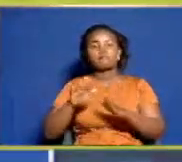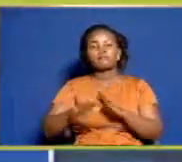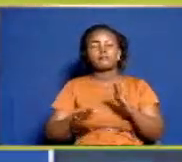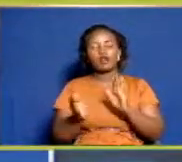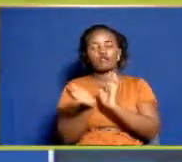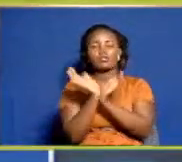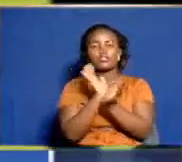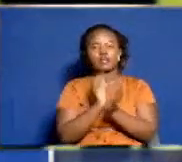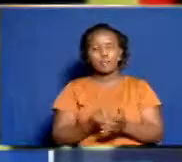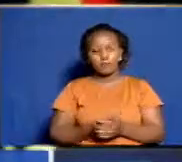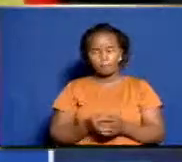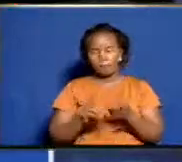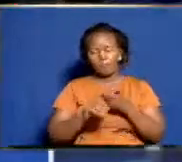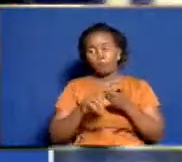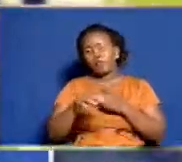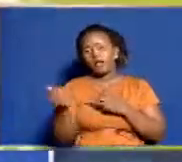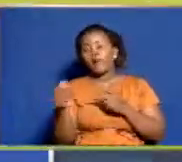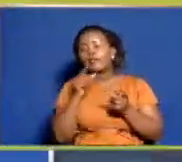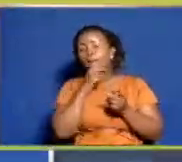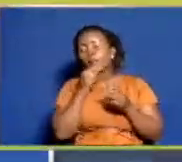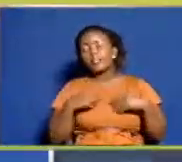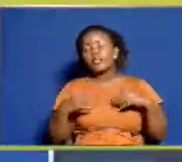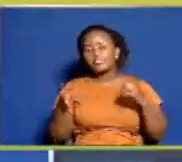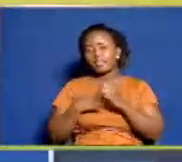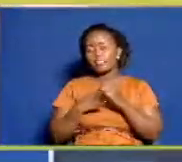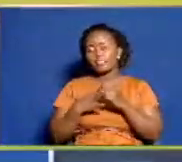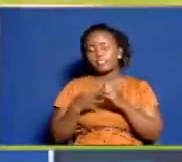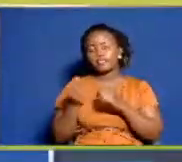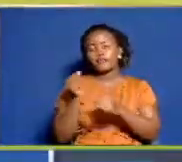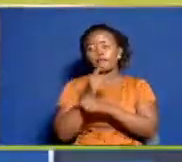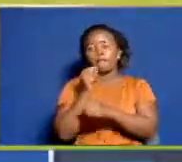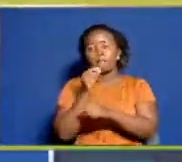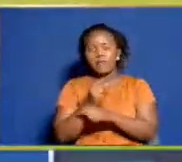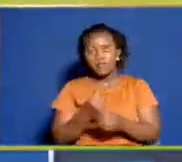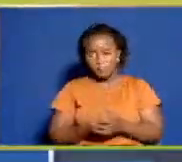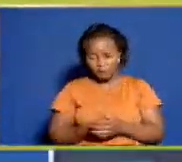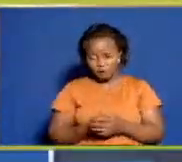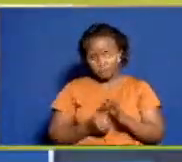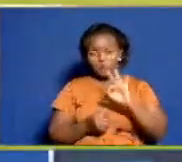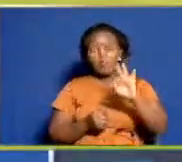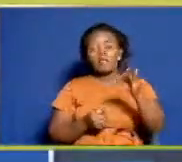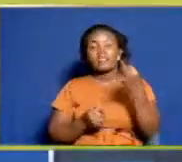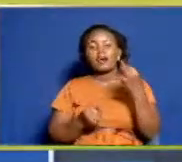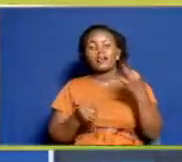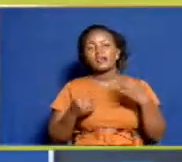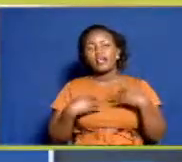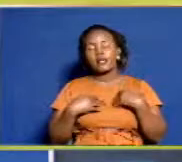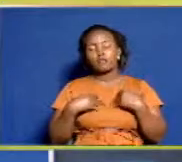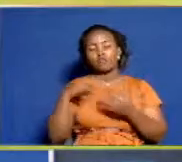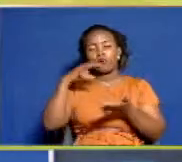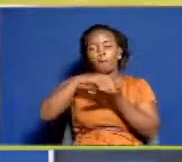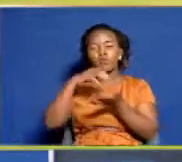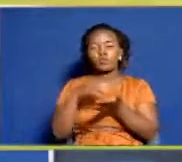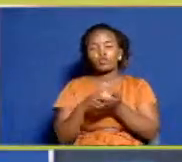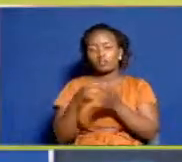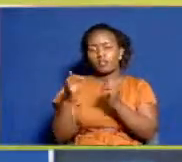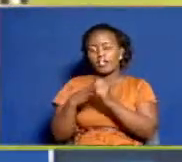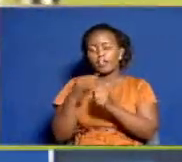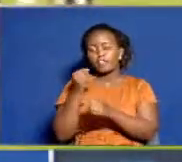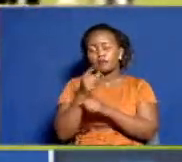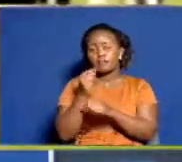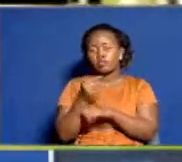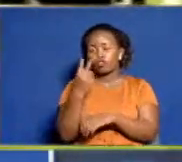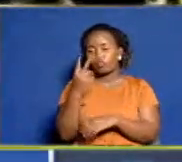Dennis Kipkurui, who timed 8 minutes 10.5 seconds. Rafael Depash settled for the third position in 8 minutes